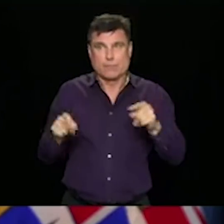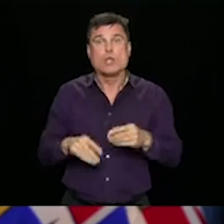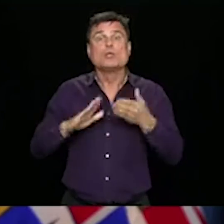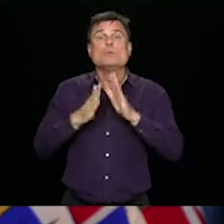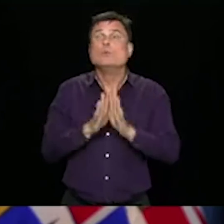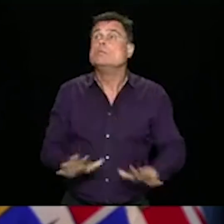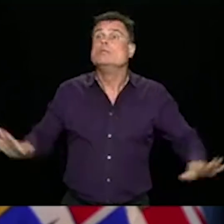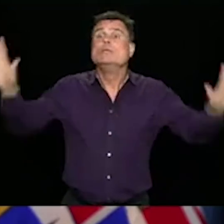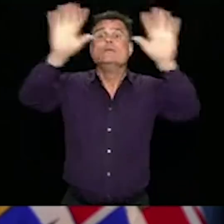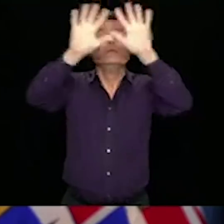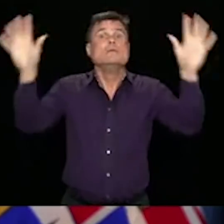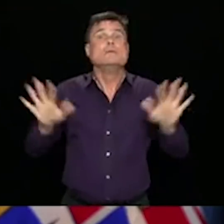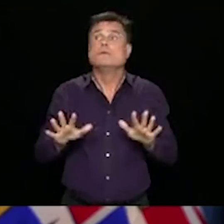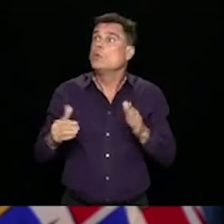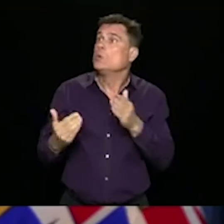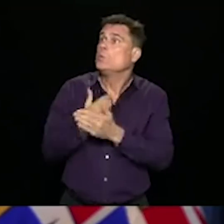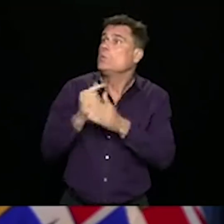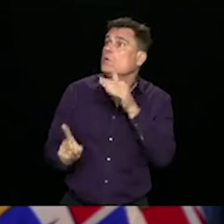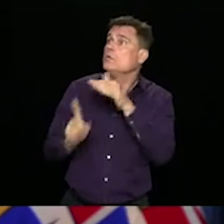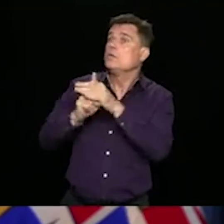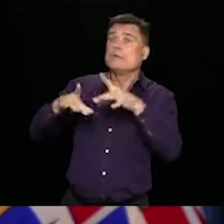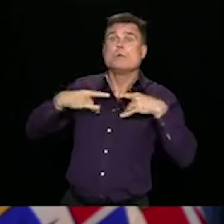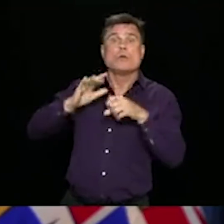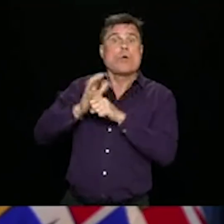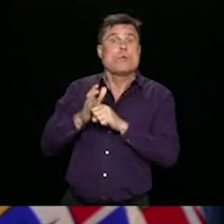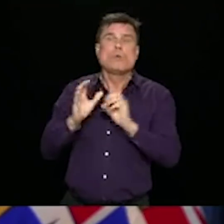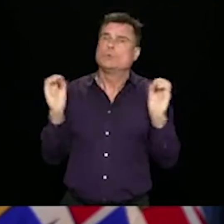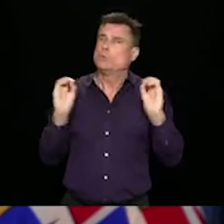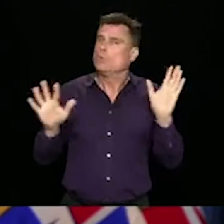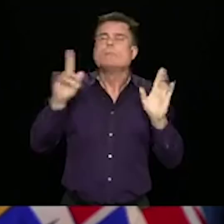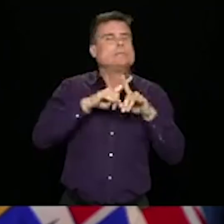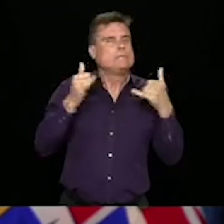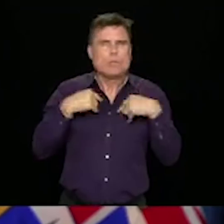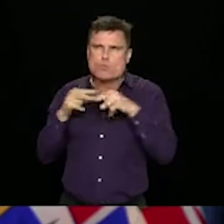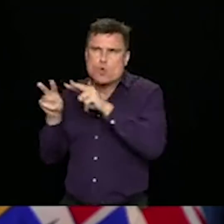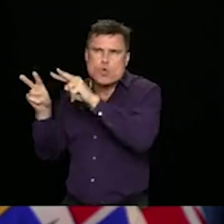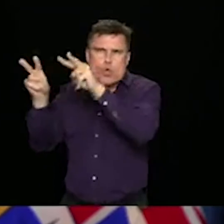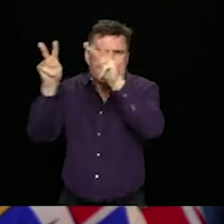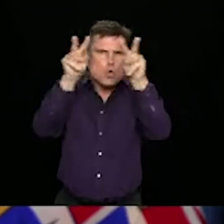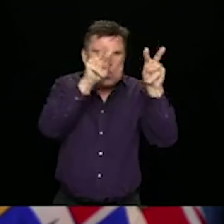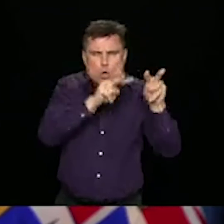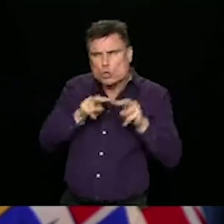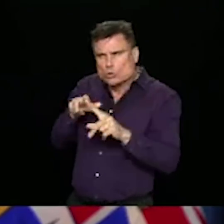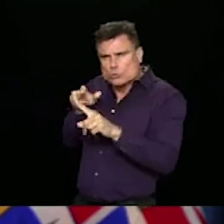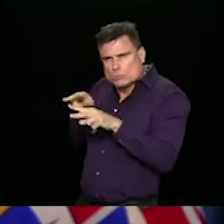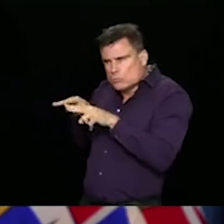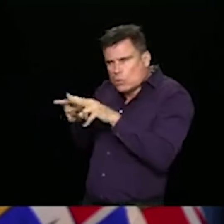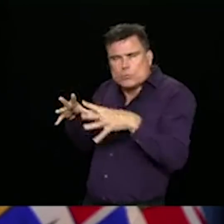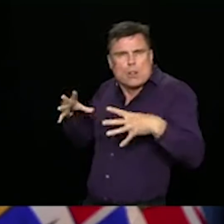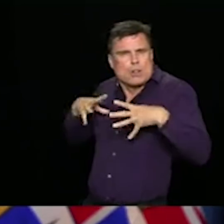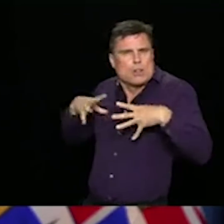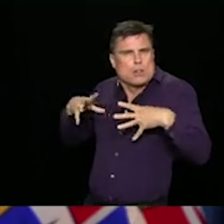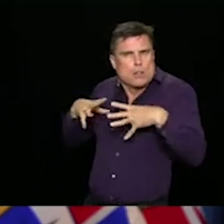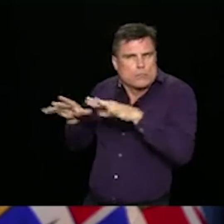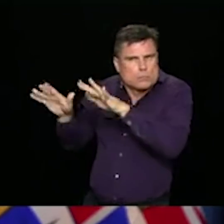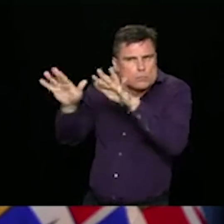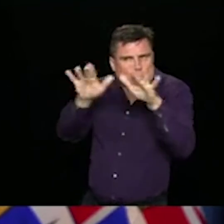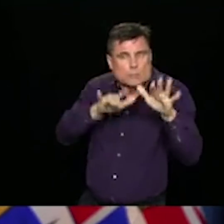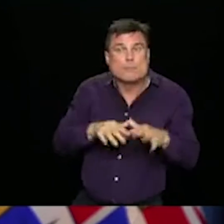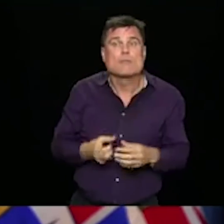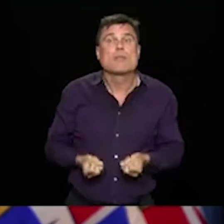though obviously with the new cases, there's ongoing investigations. So that leaves us with